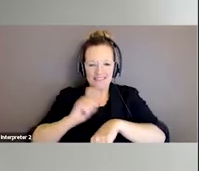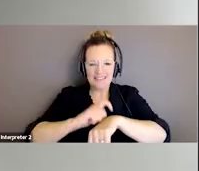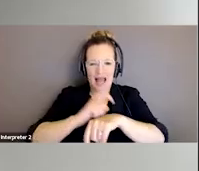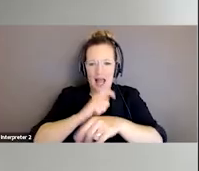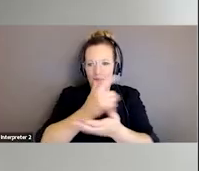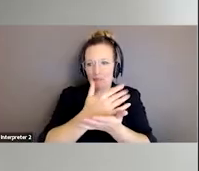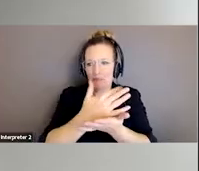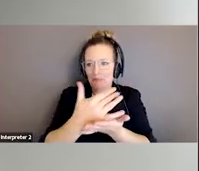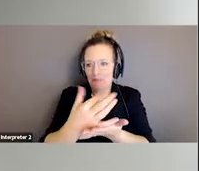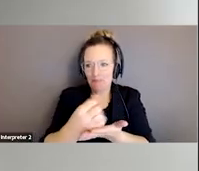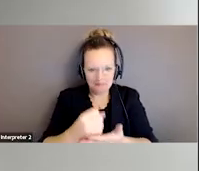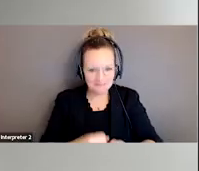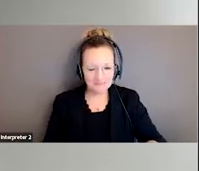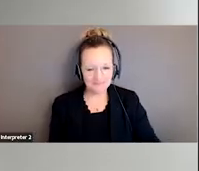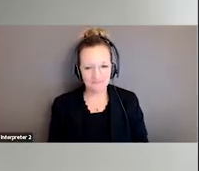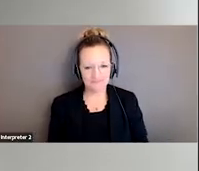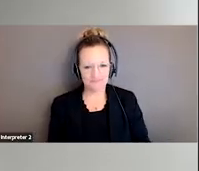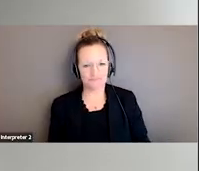Okay.